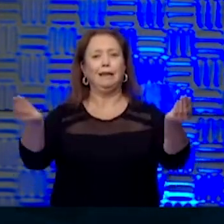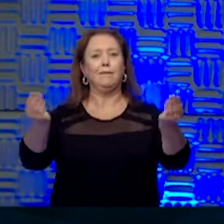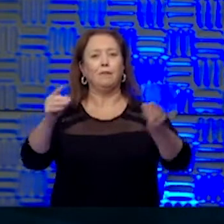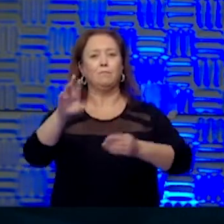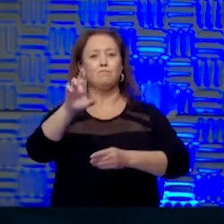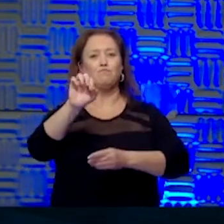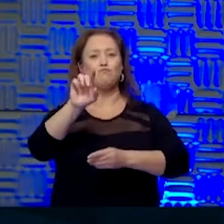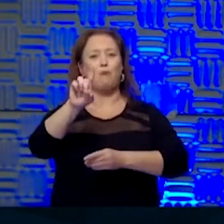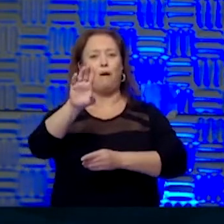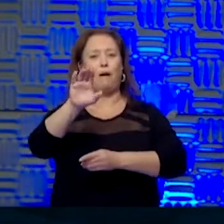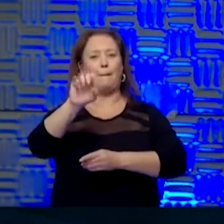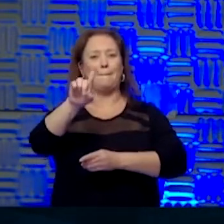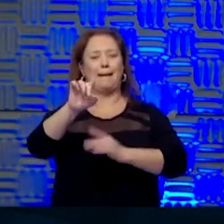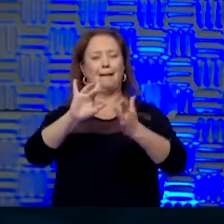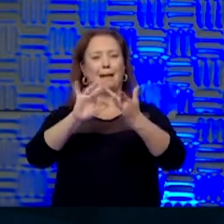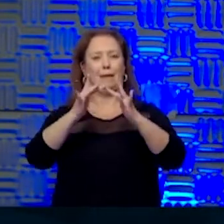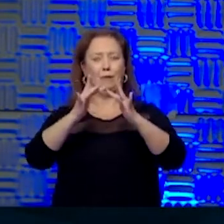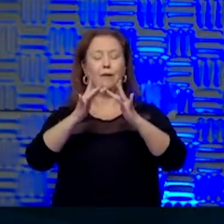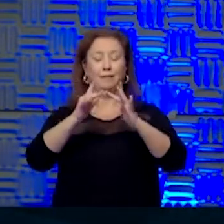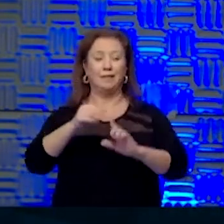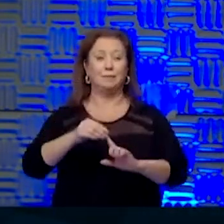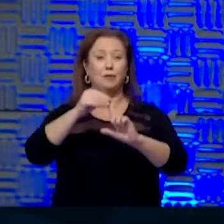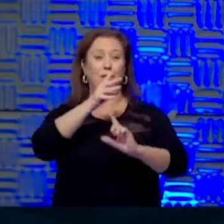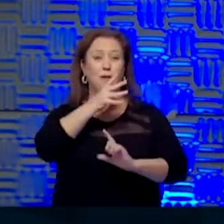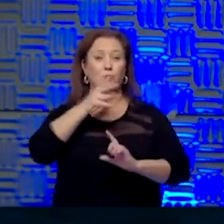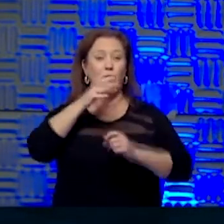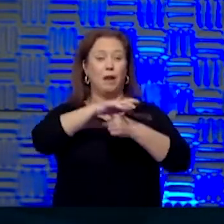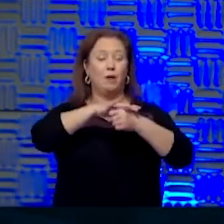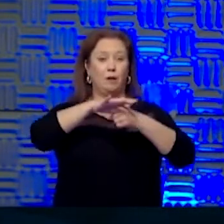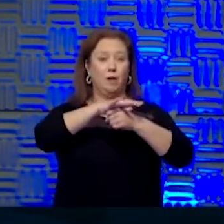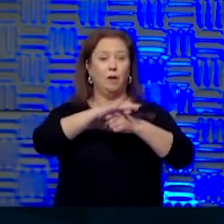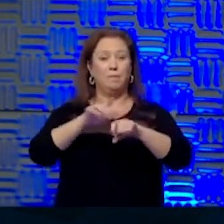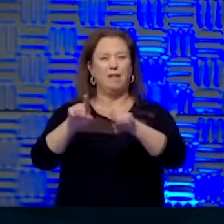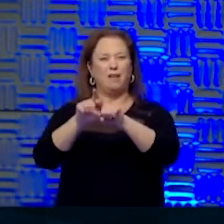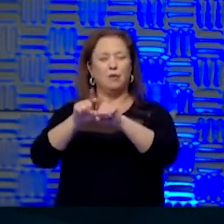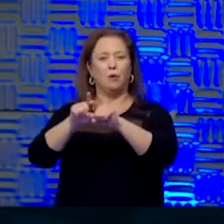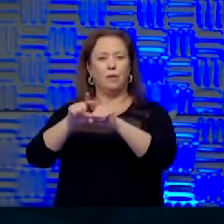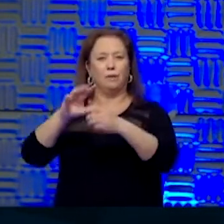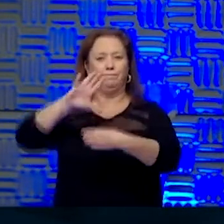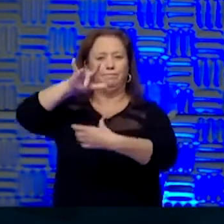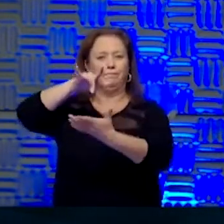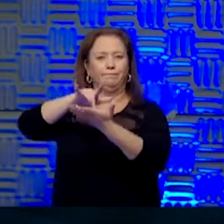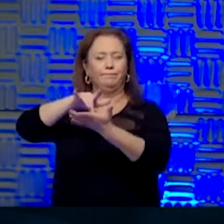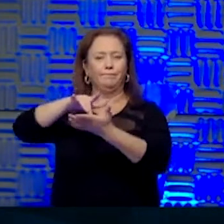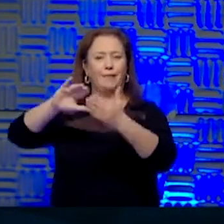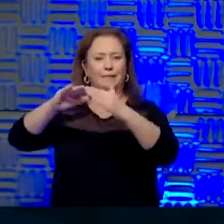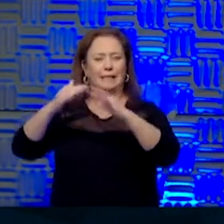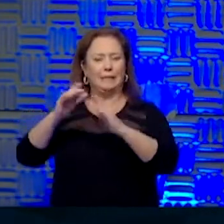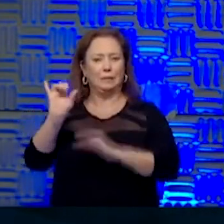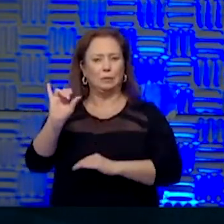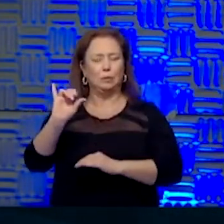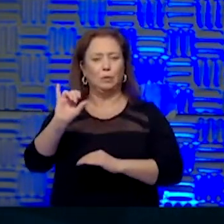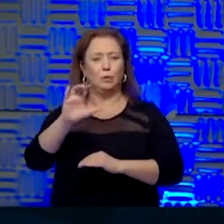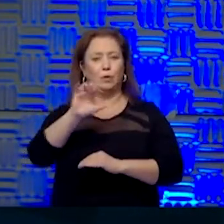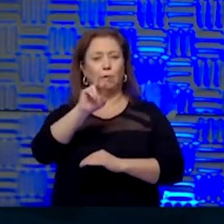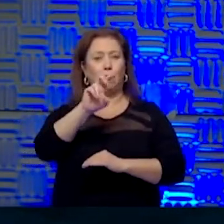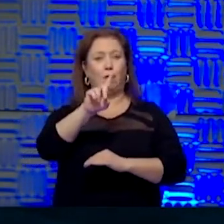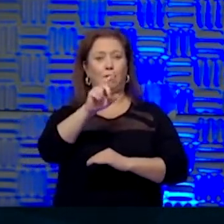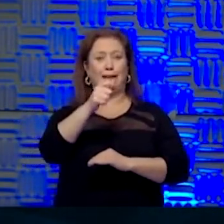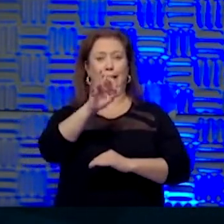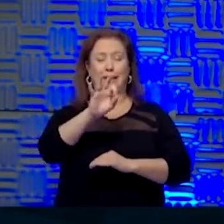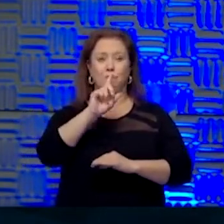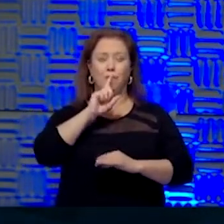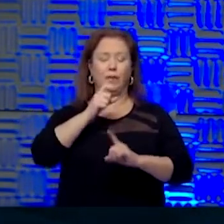broadband, especially in rural places, but also in the inner core of cities. And COVID-19